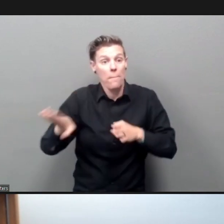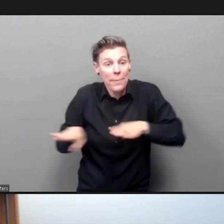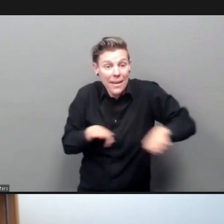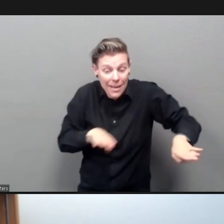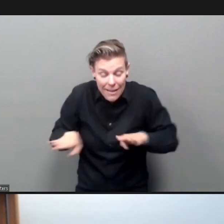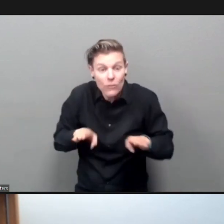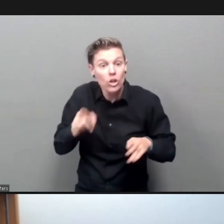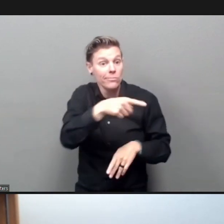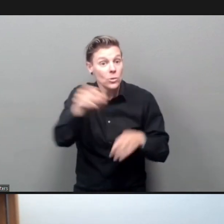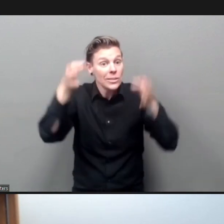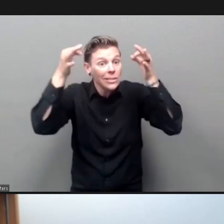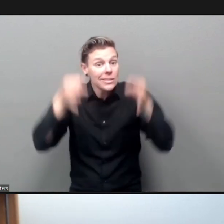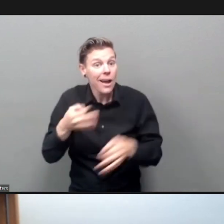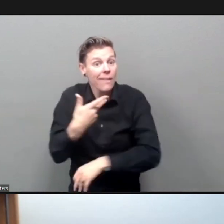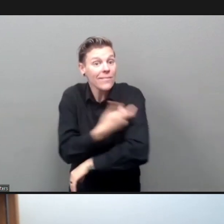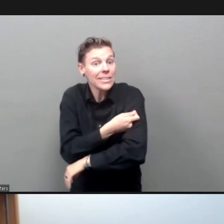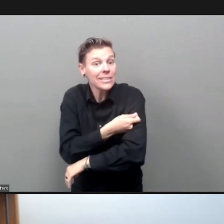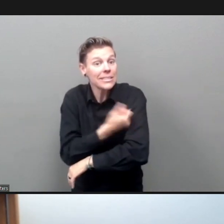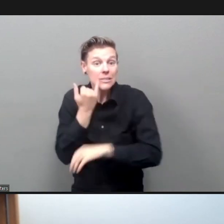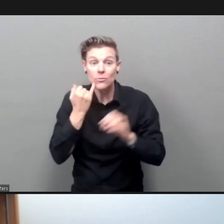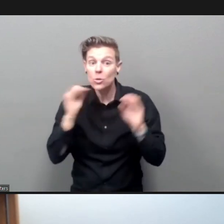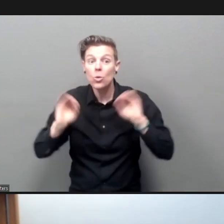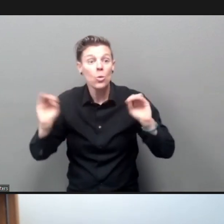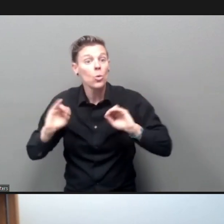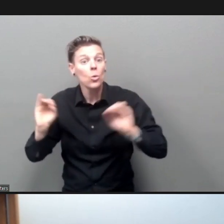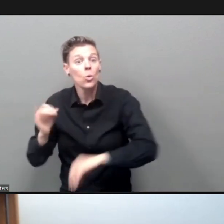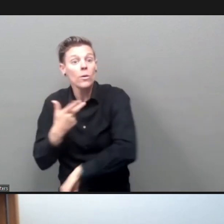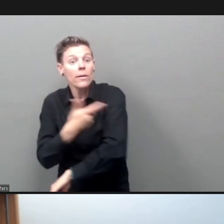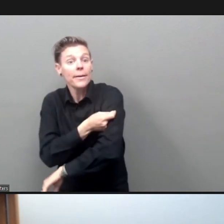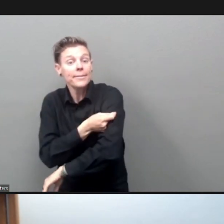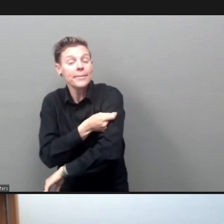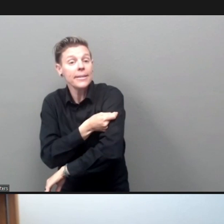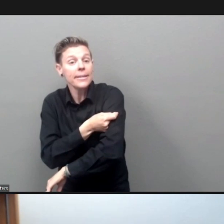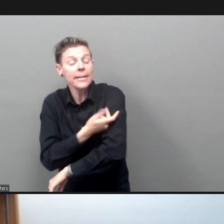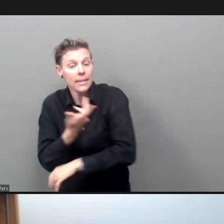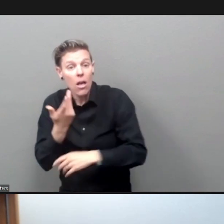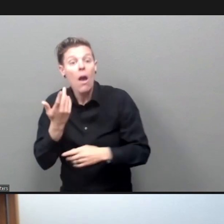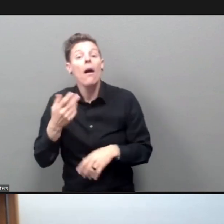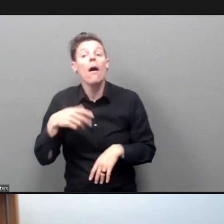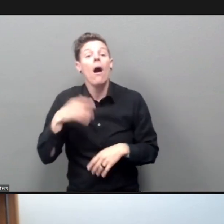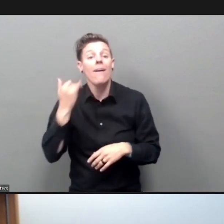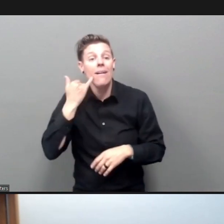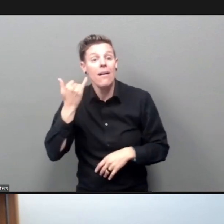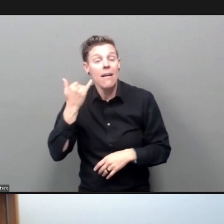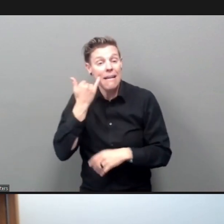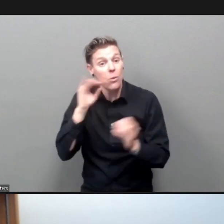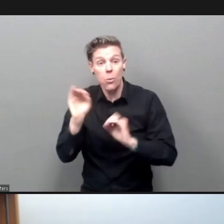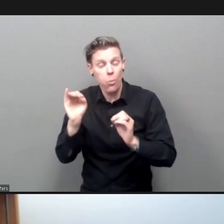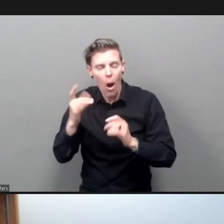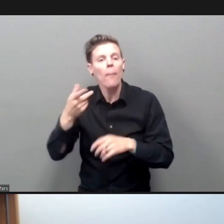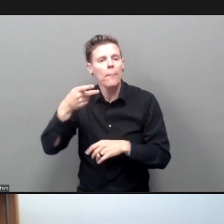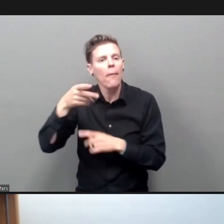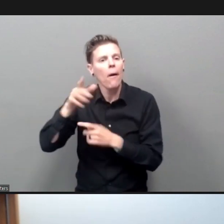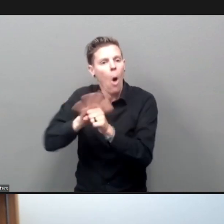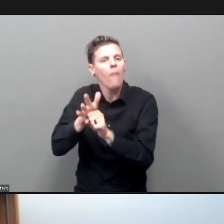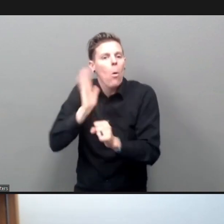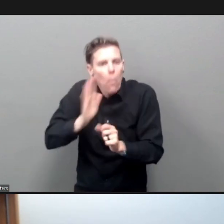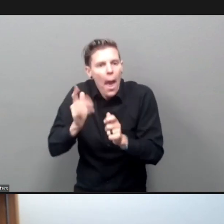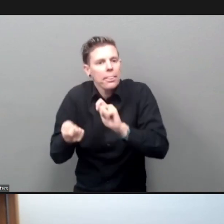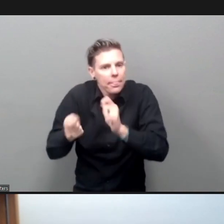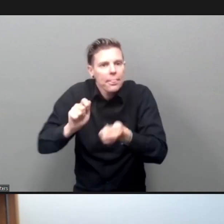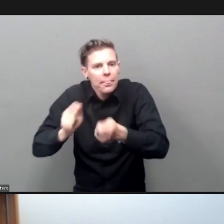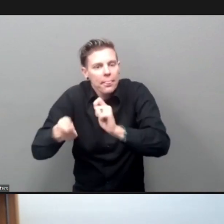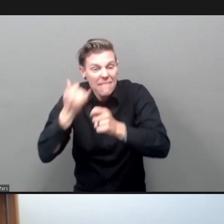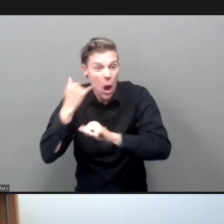as a community respond to getting vaccinated. I also want to point out the equity issue as well. We